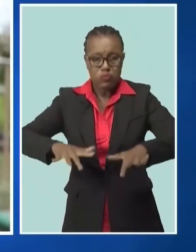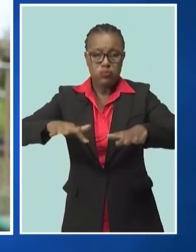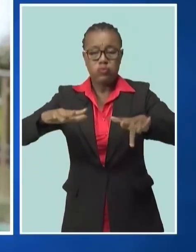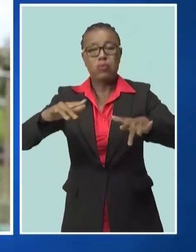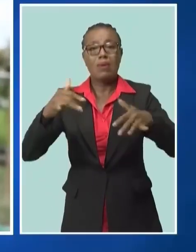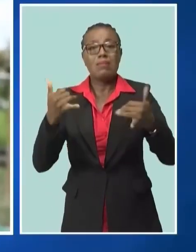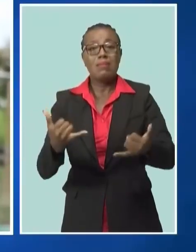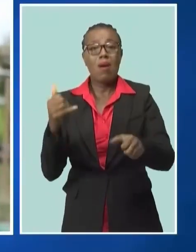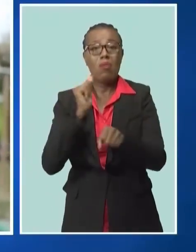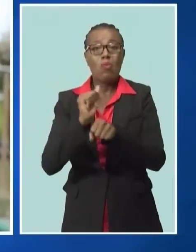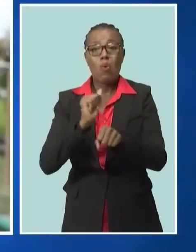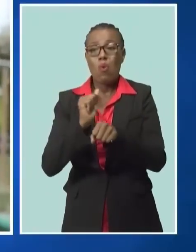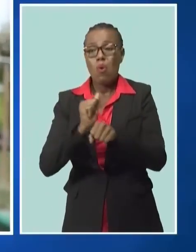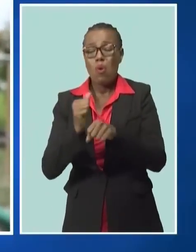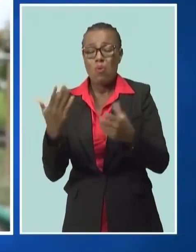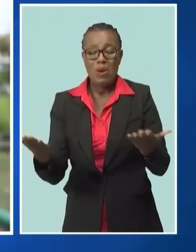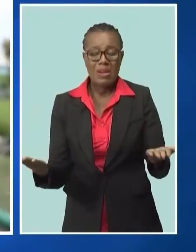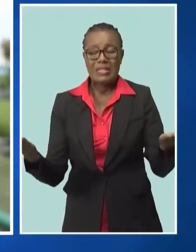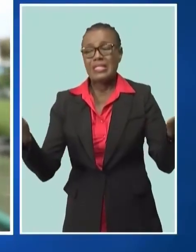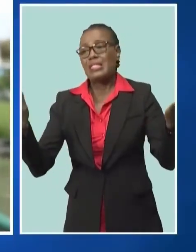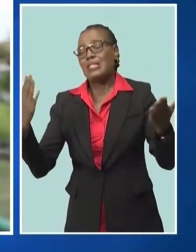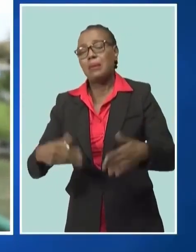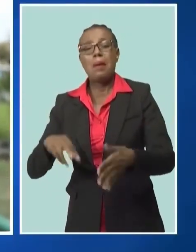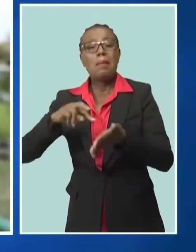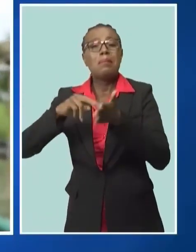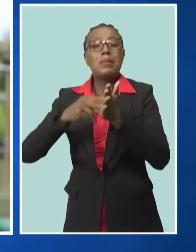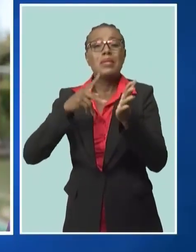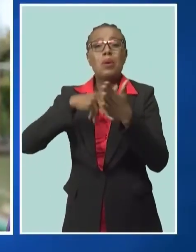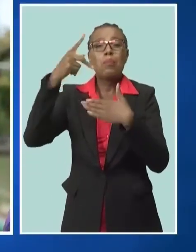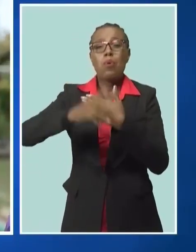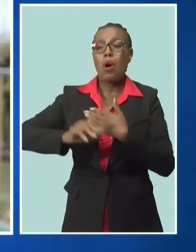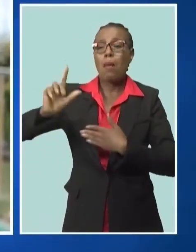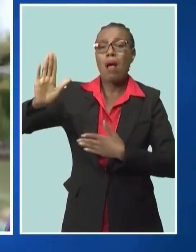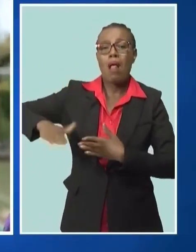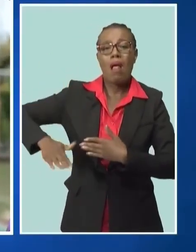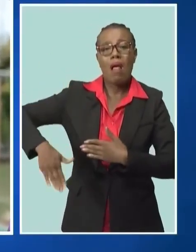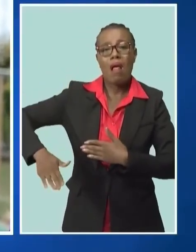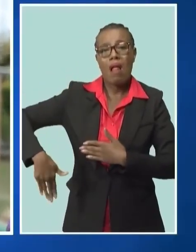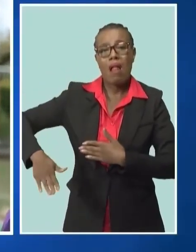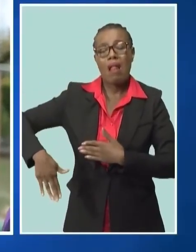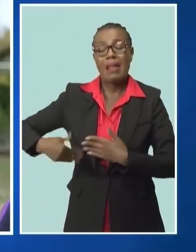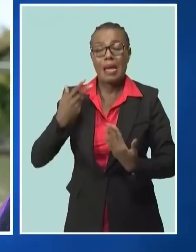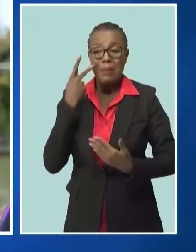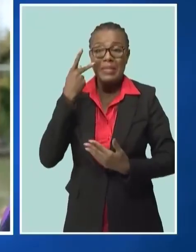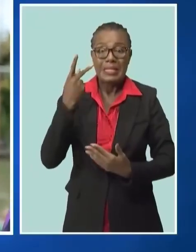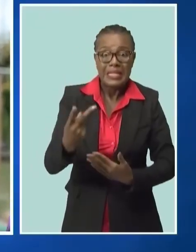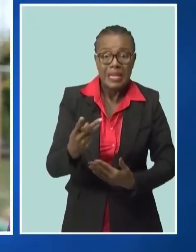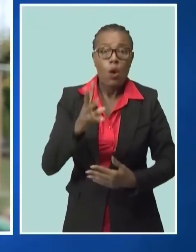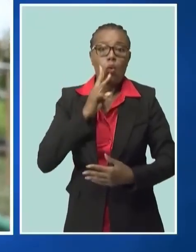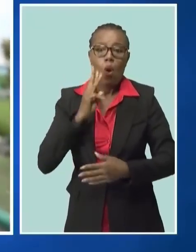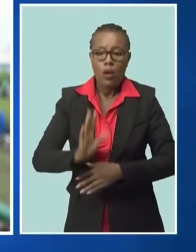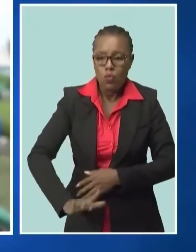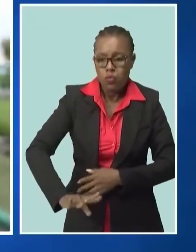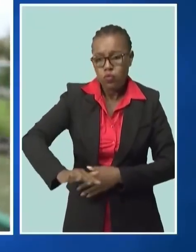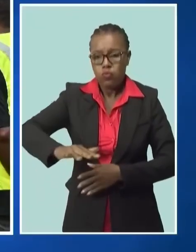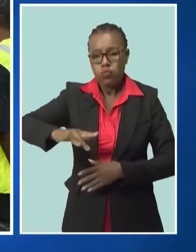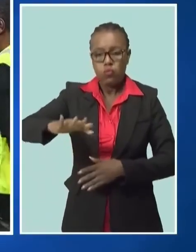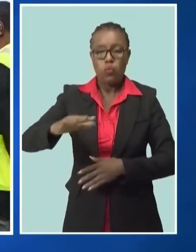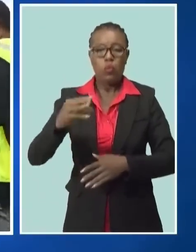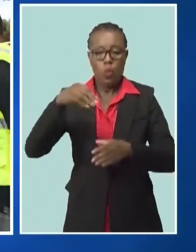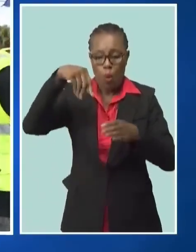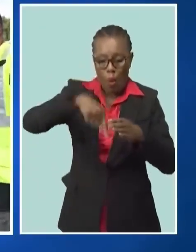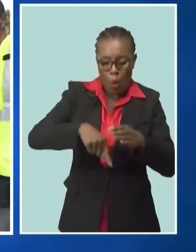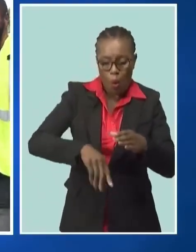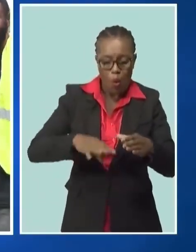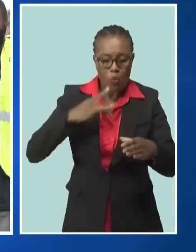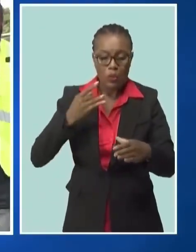a sense, eaten out the roadway, and you're going to see a lot of different holes which we are working feverishly now to be able to close up.